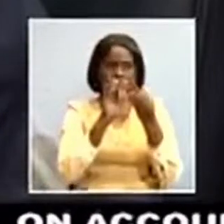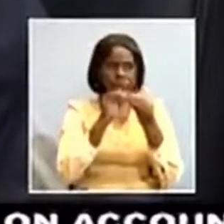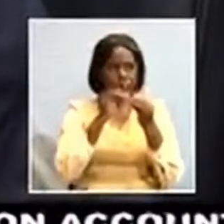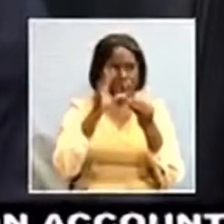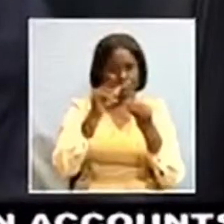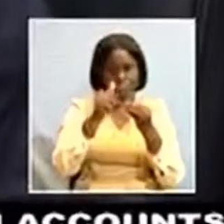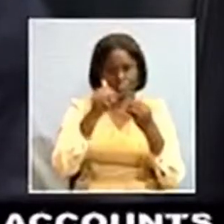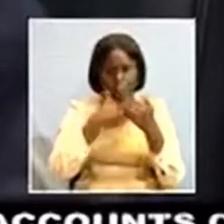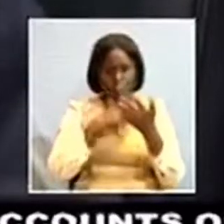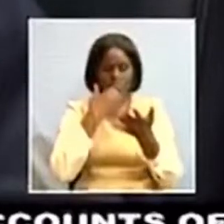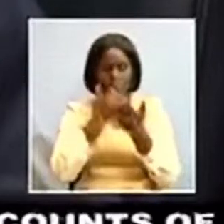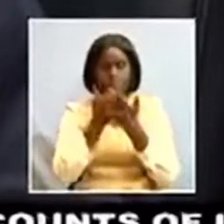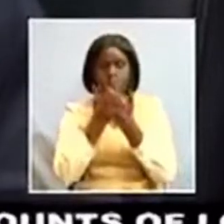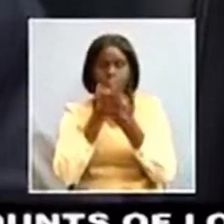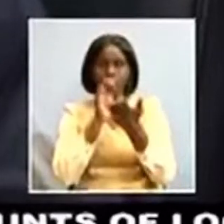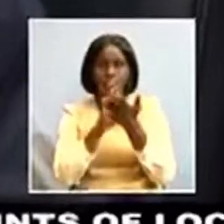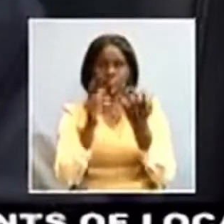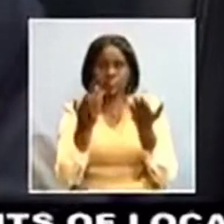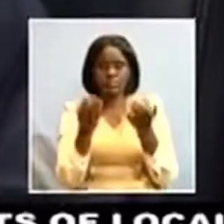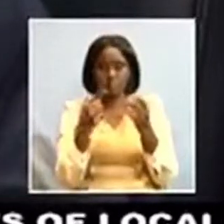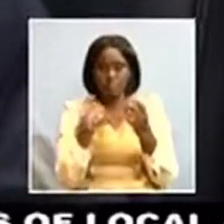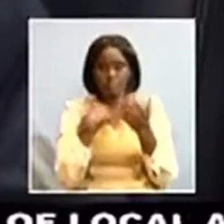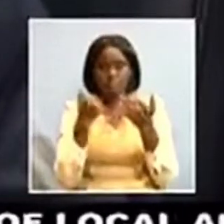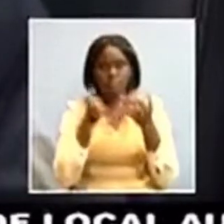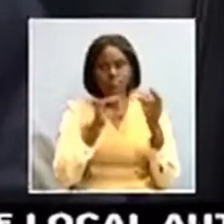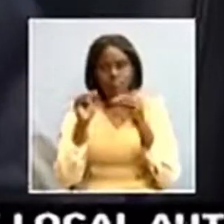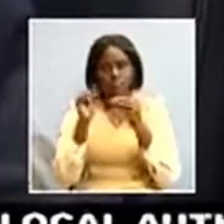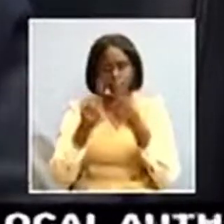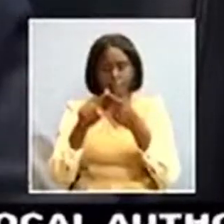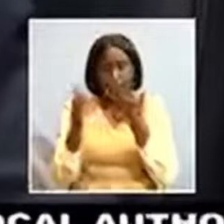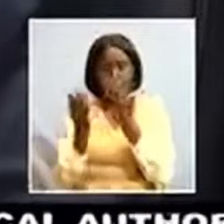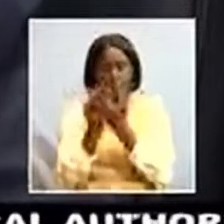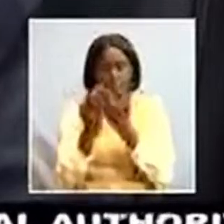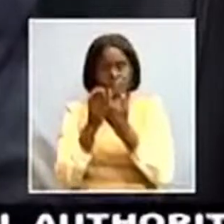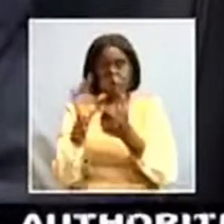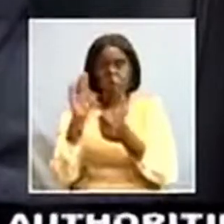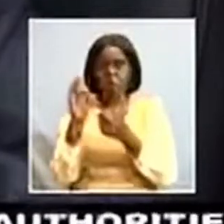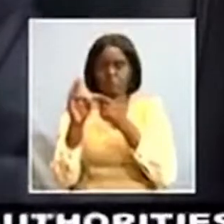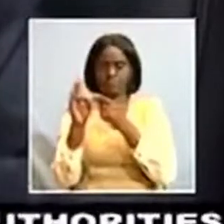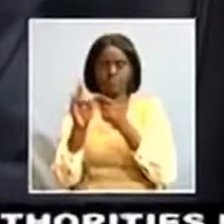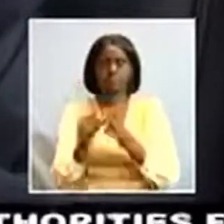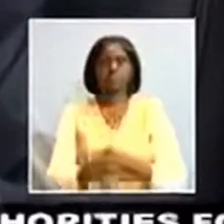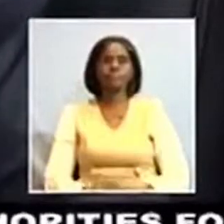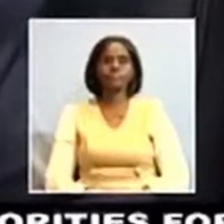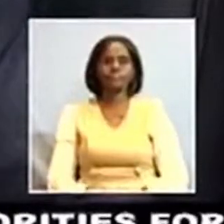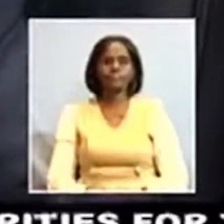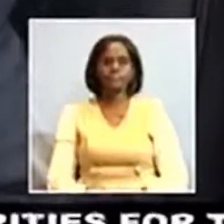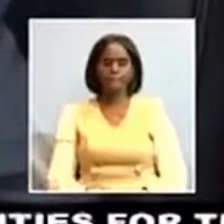their evidence is sitting. So may I take the committee to Appendix 7.